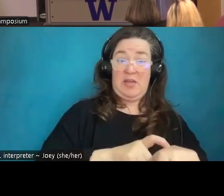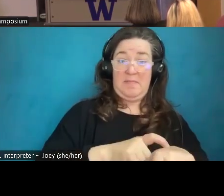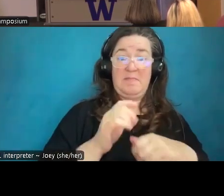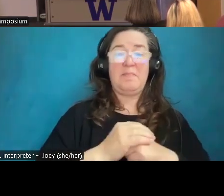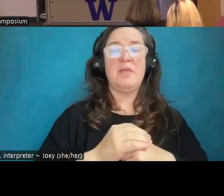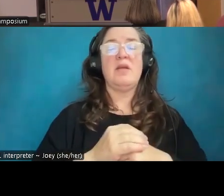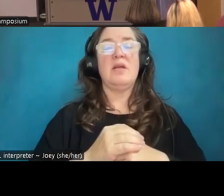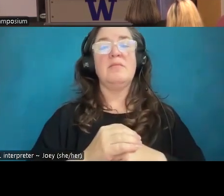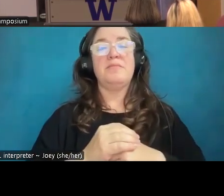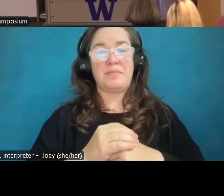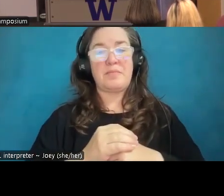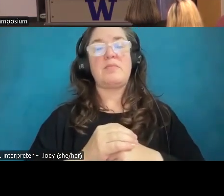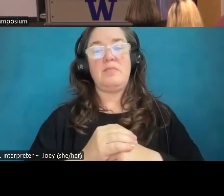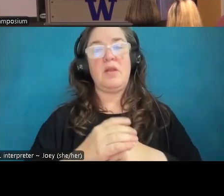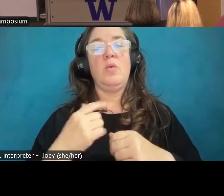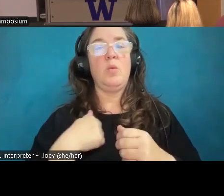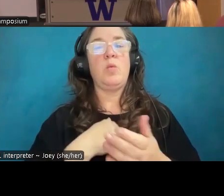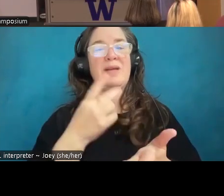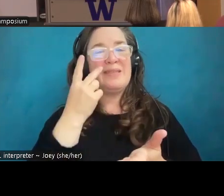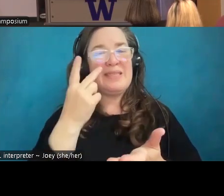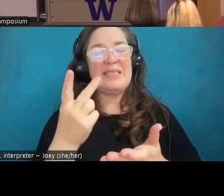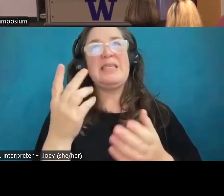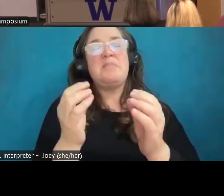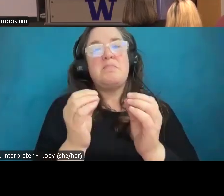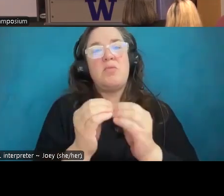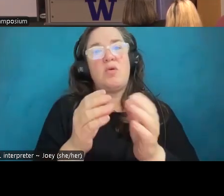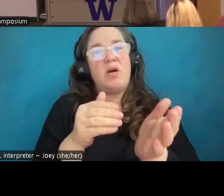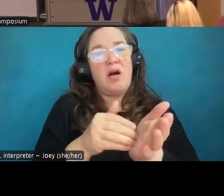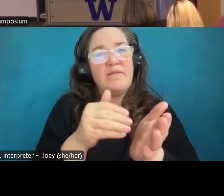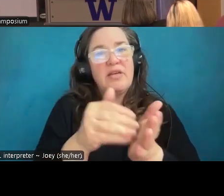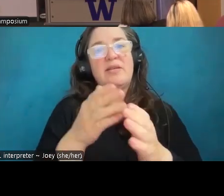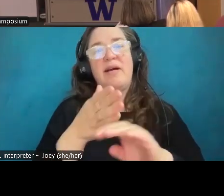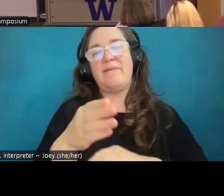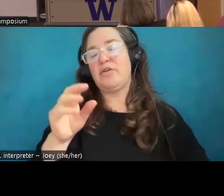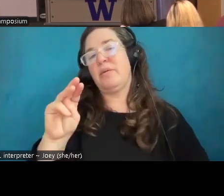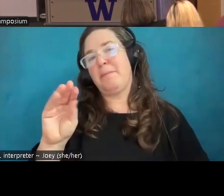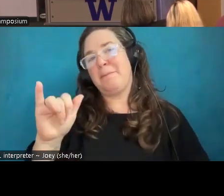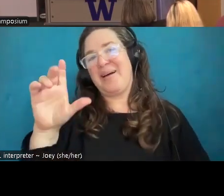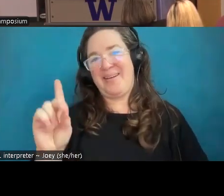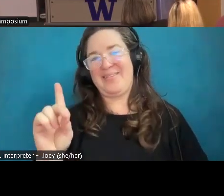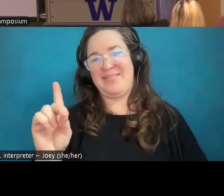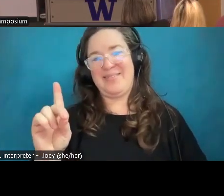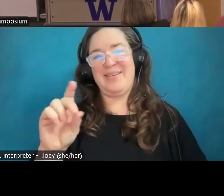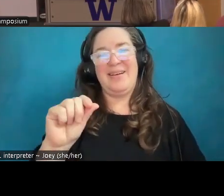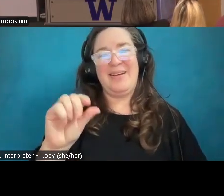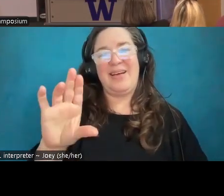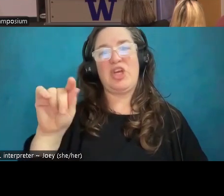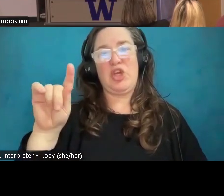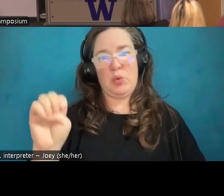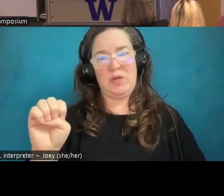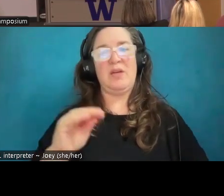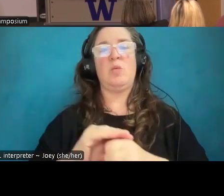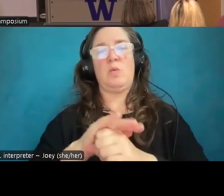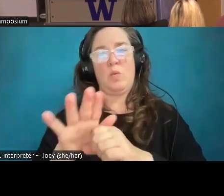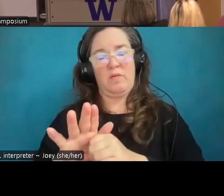so we are more likely to see long COVID occurring after a mild acute COVID infection. And that's important for clinicians to understand as